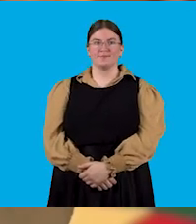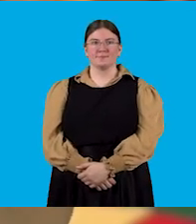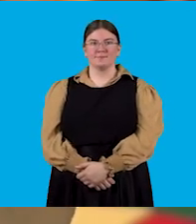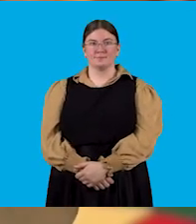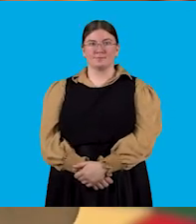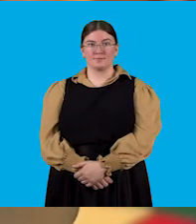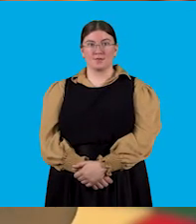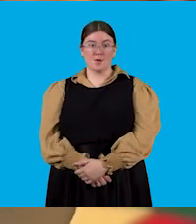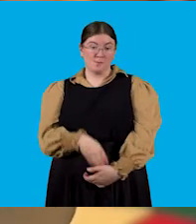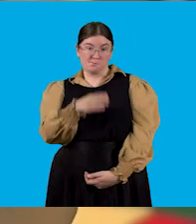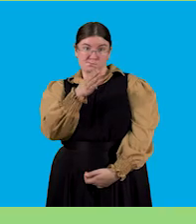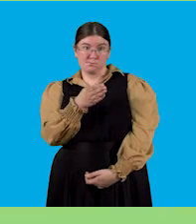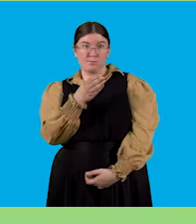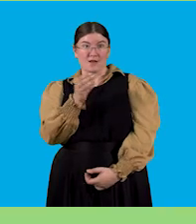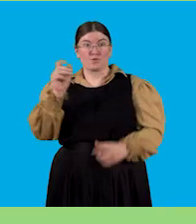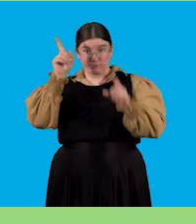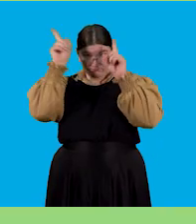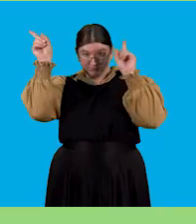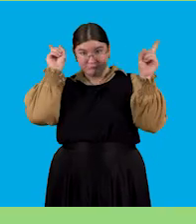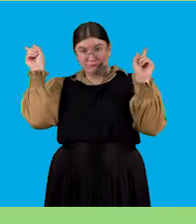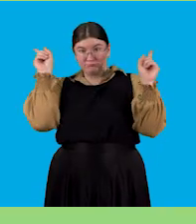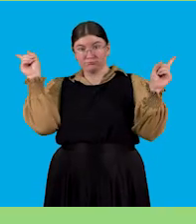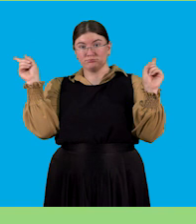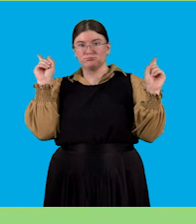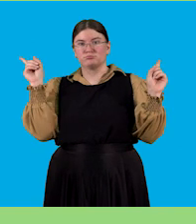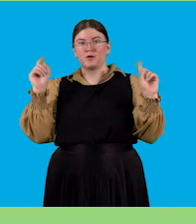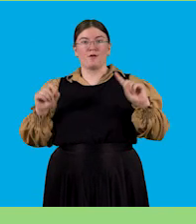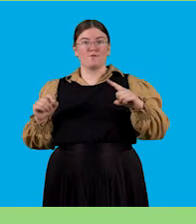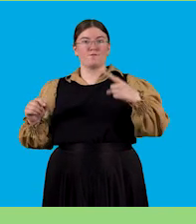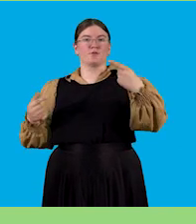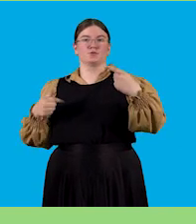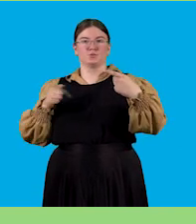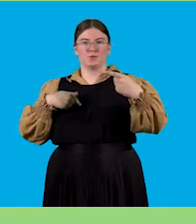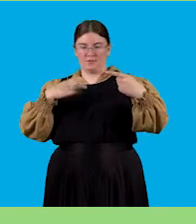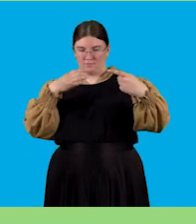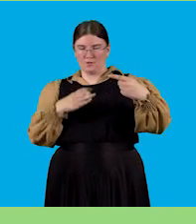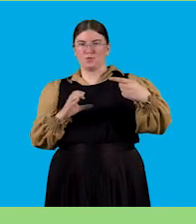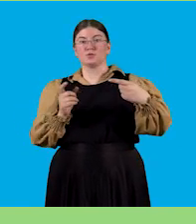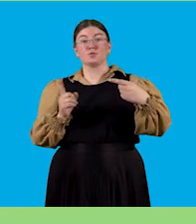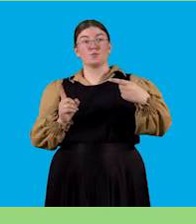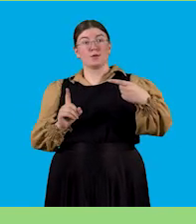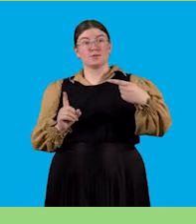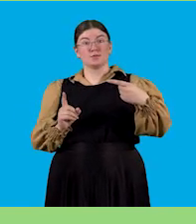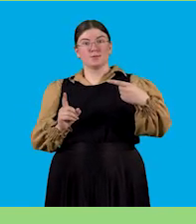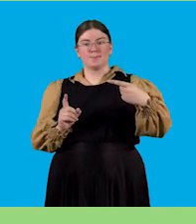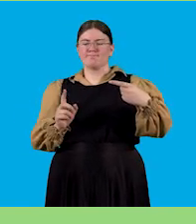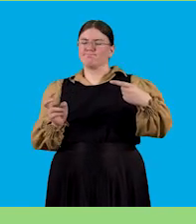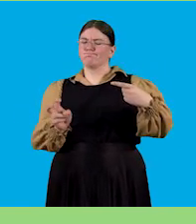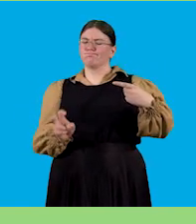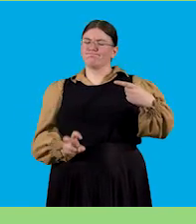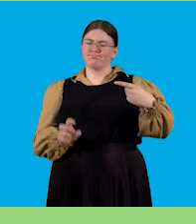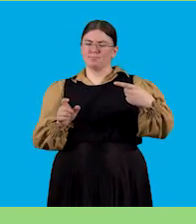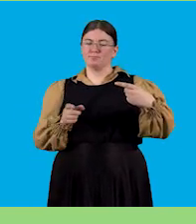In front of you, you have the concept map again, and the first concept that we will be looking at is a description of